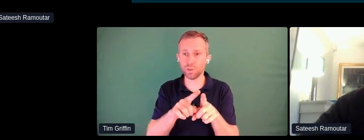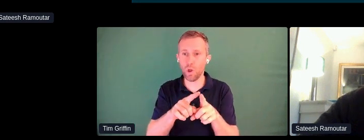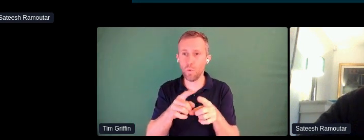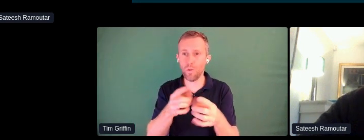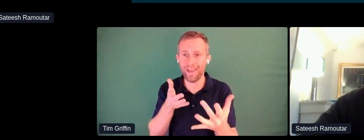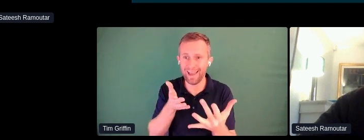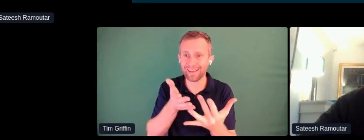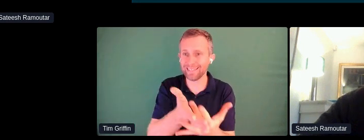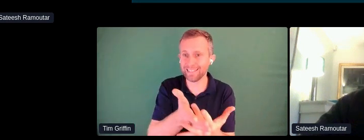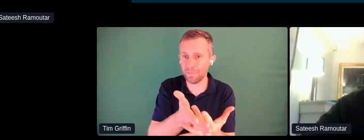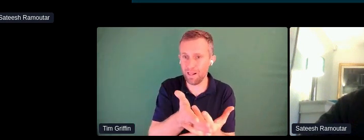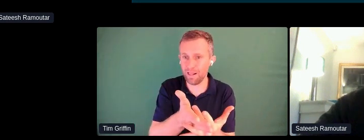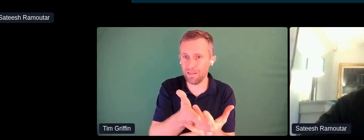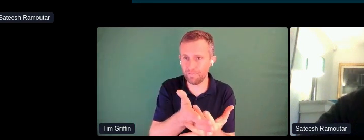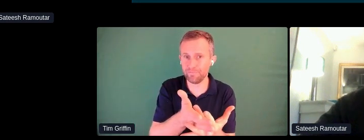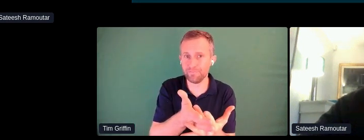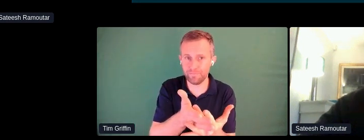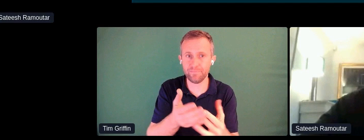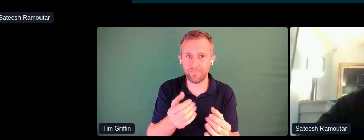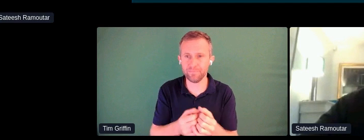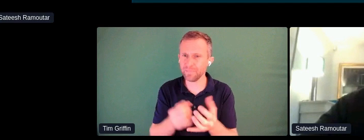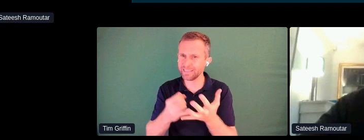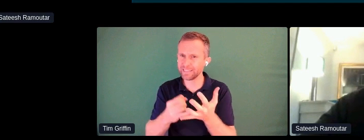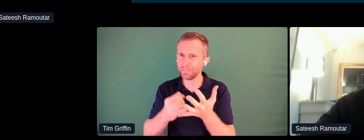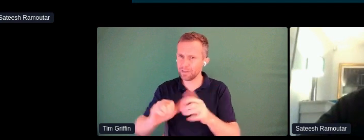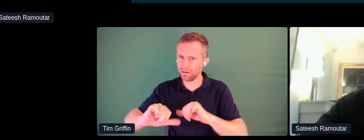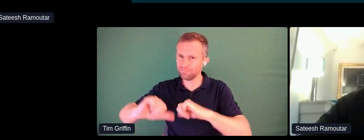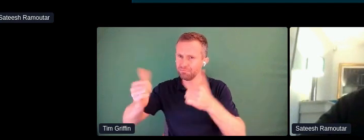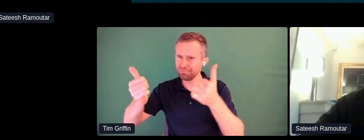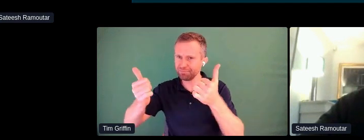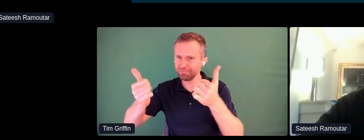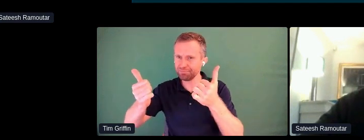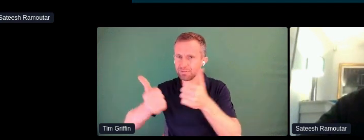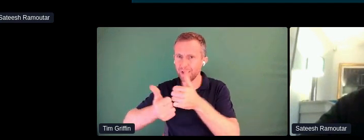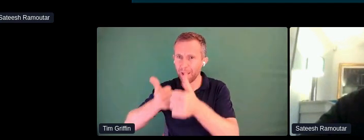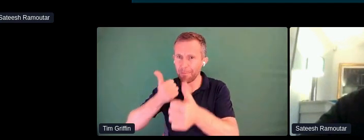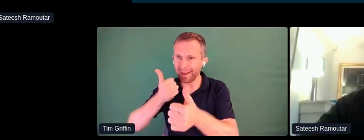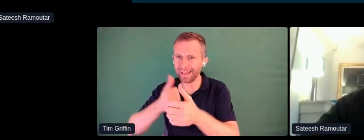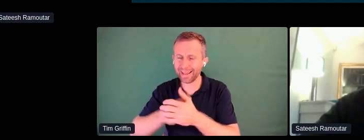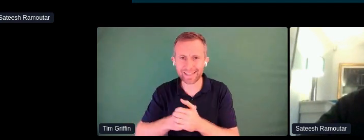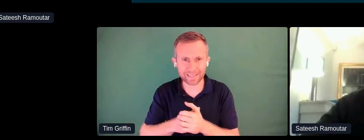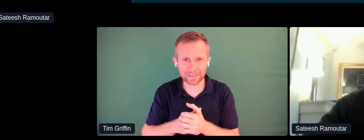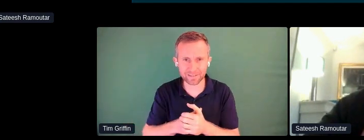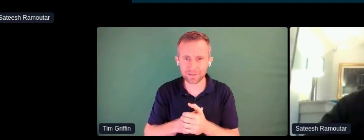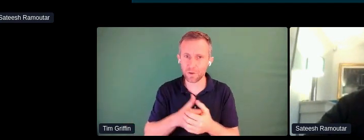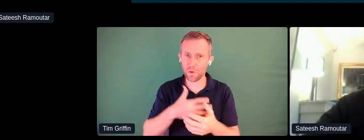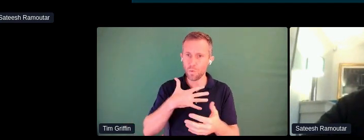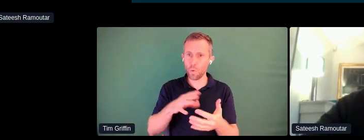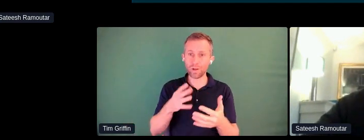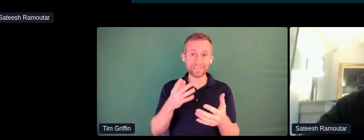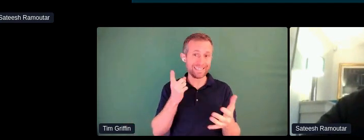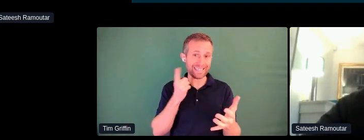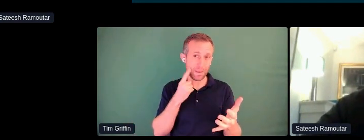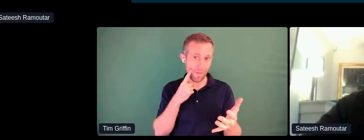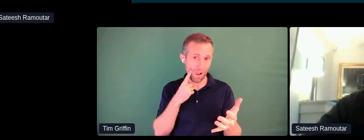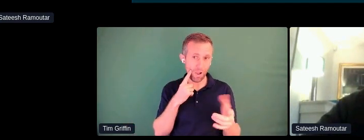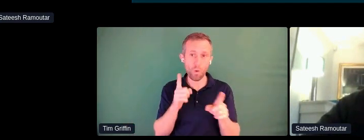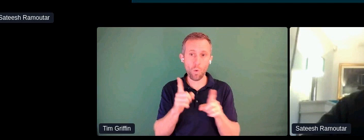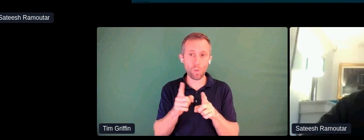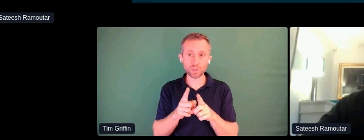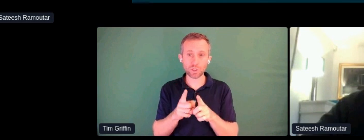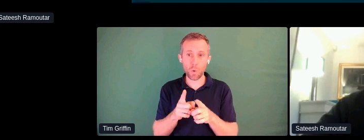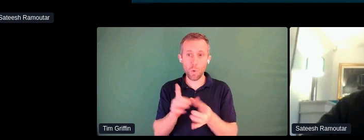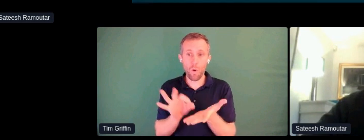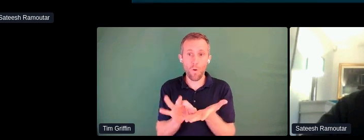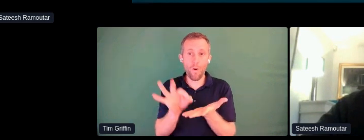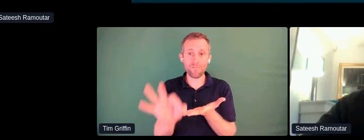amongst the world's best technology. How can we bring them to everybody in a way that's easy to use, but also affordable? And this is also an